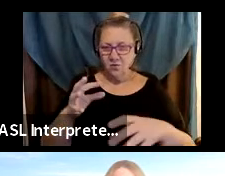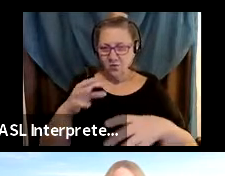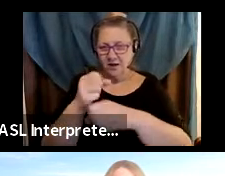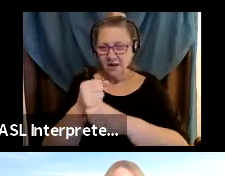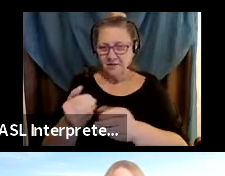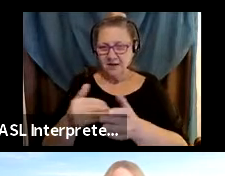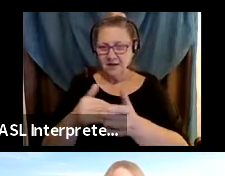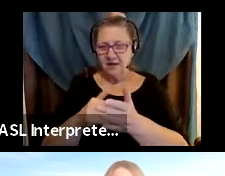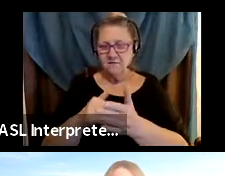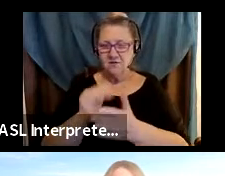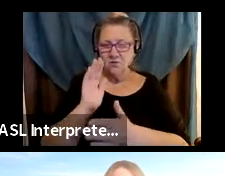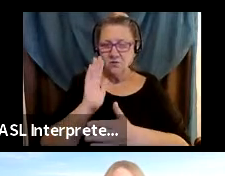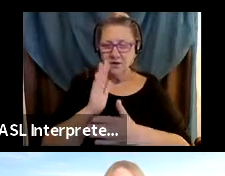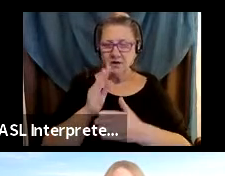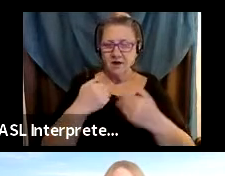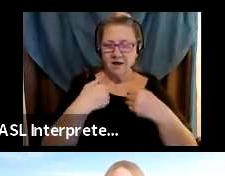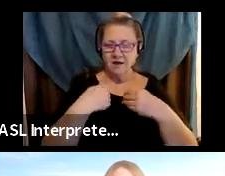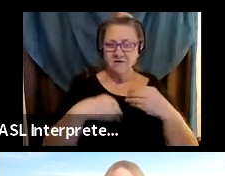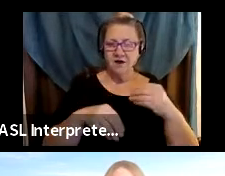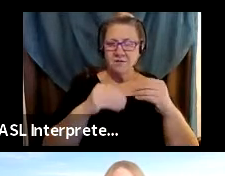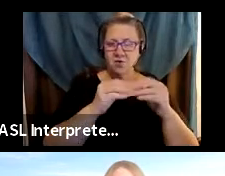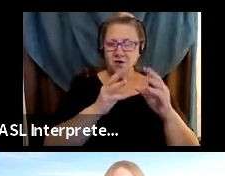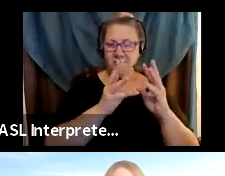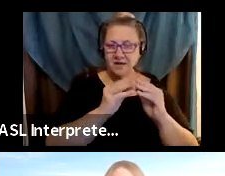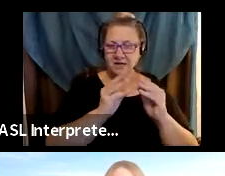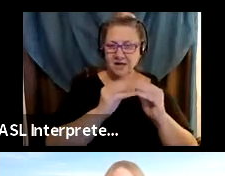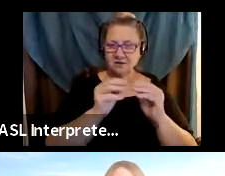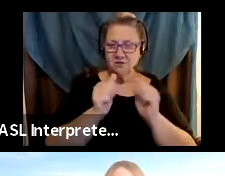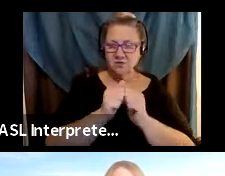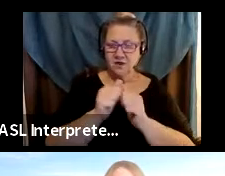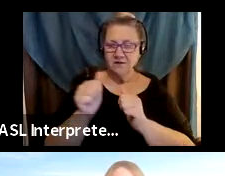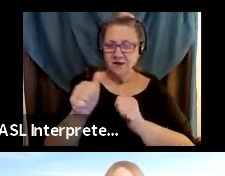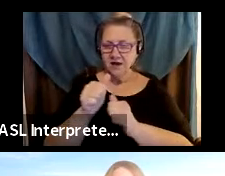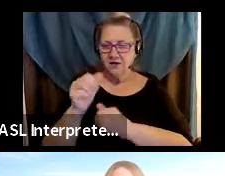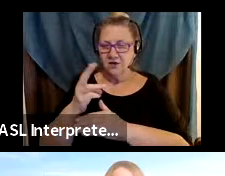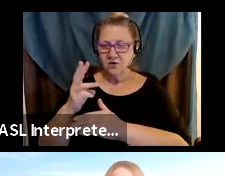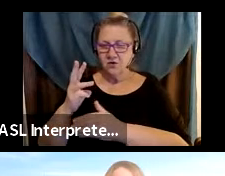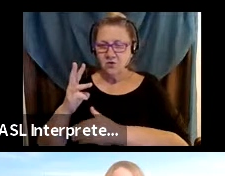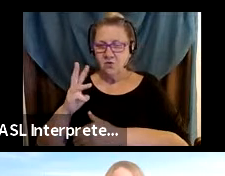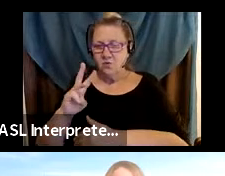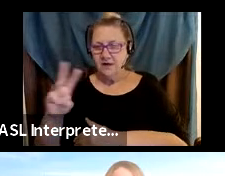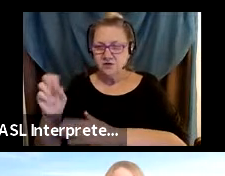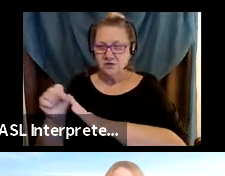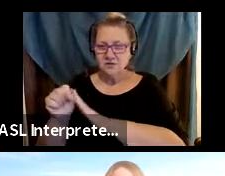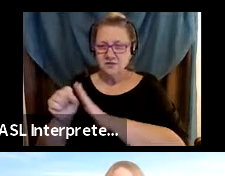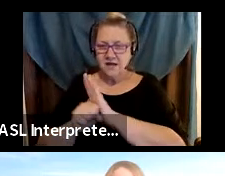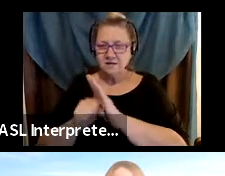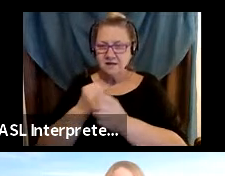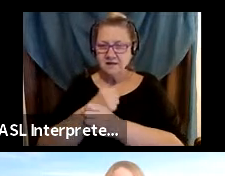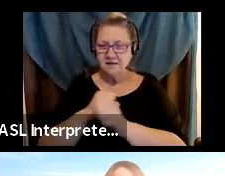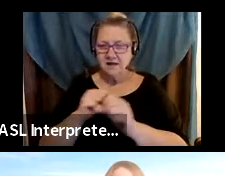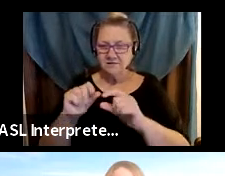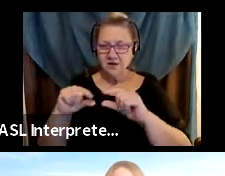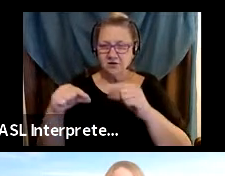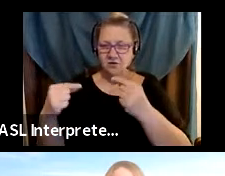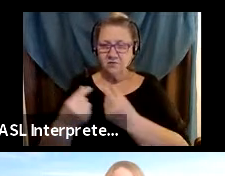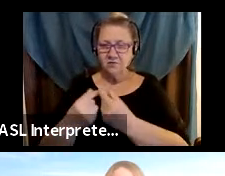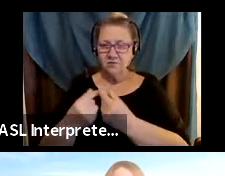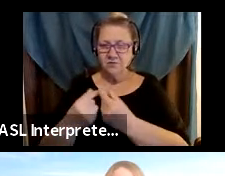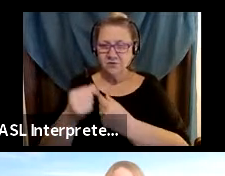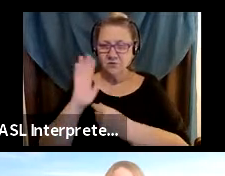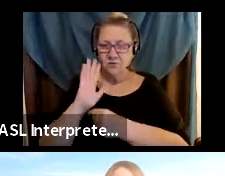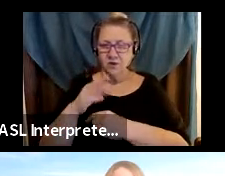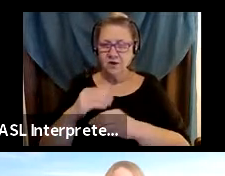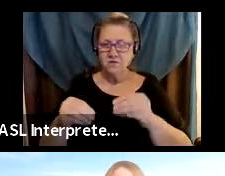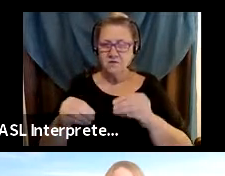going to be meeting at least briefly later this evening with the rest of the Western State Scientific Safety Group. And then have a more kind of